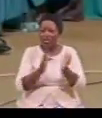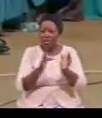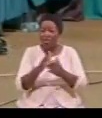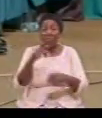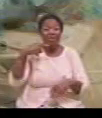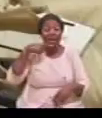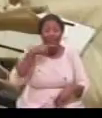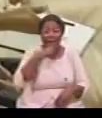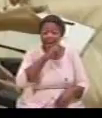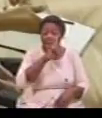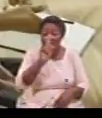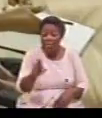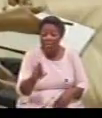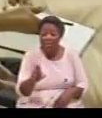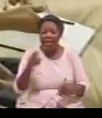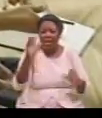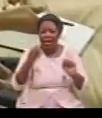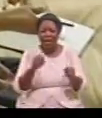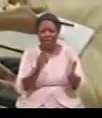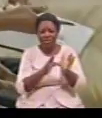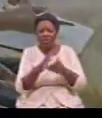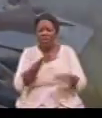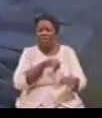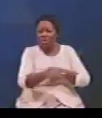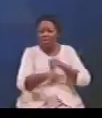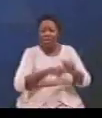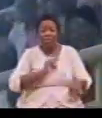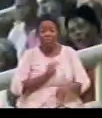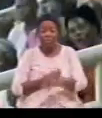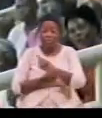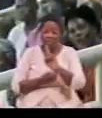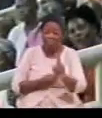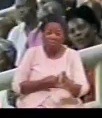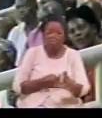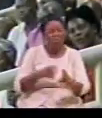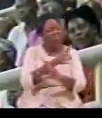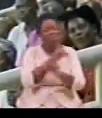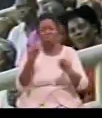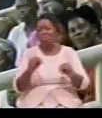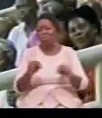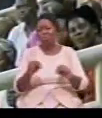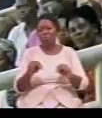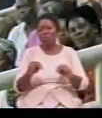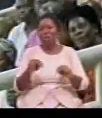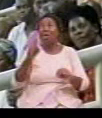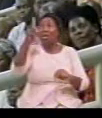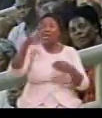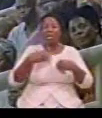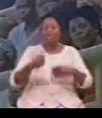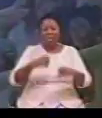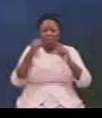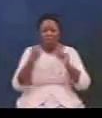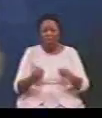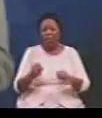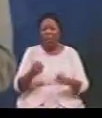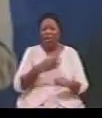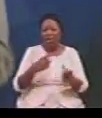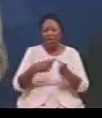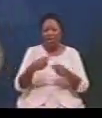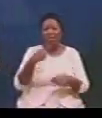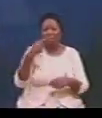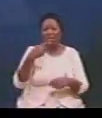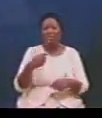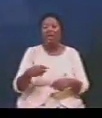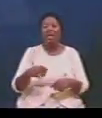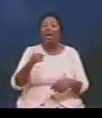lie? Can Jesus deceive us? No. He has the power, and he said, I